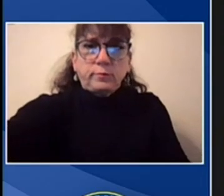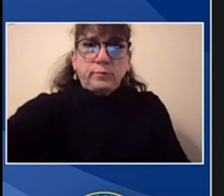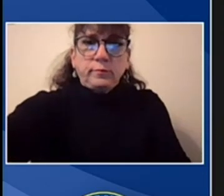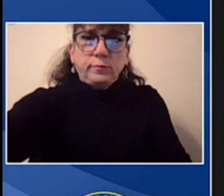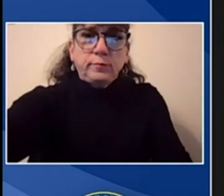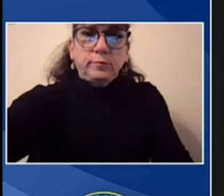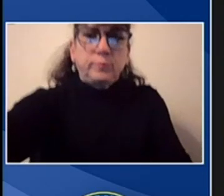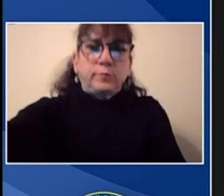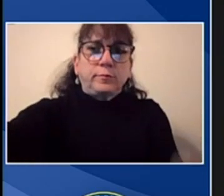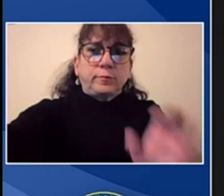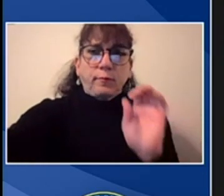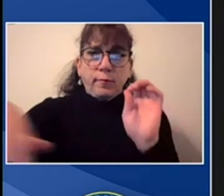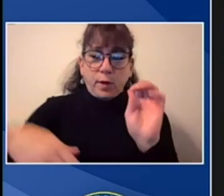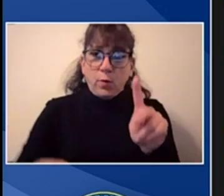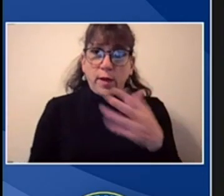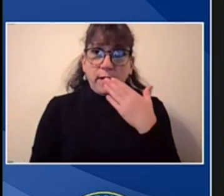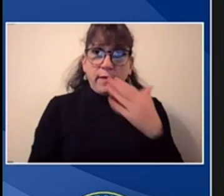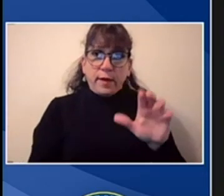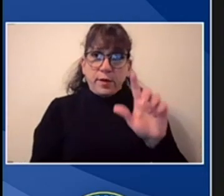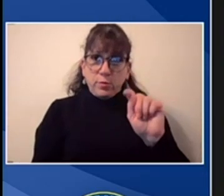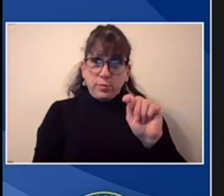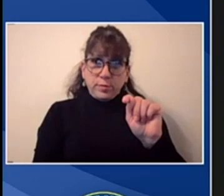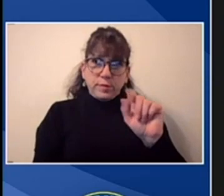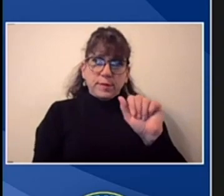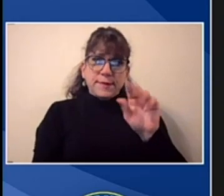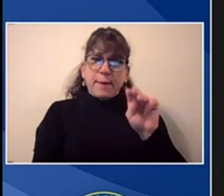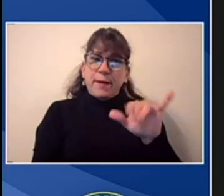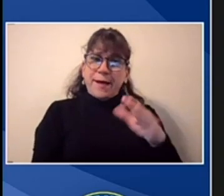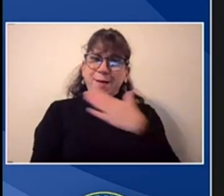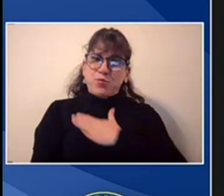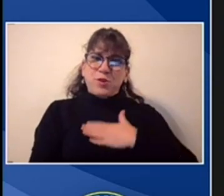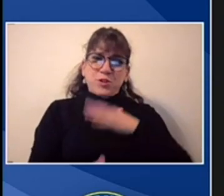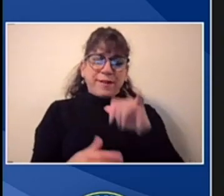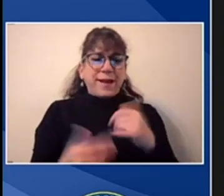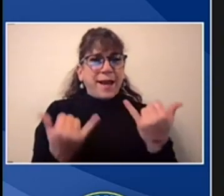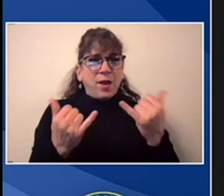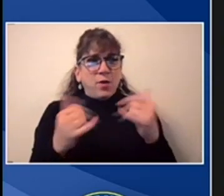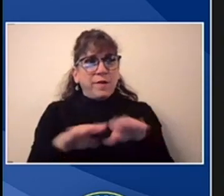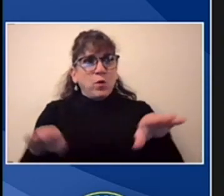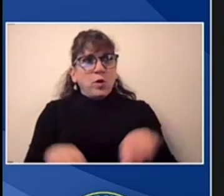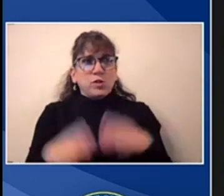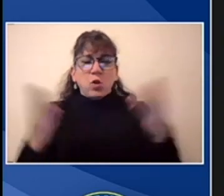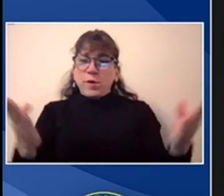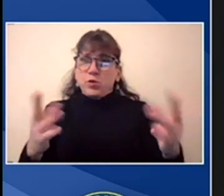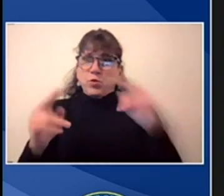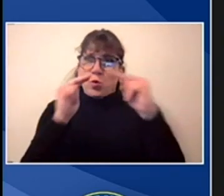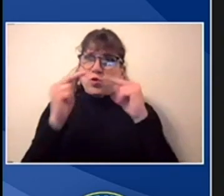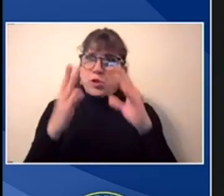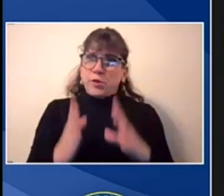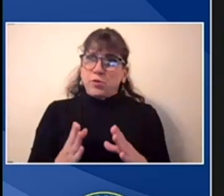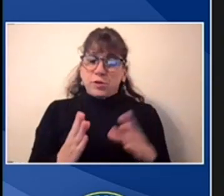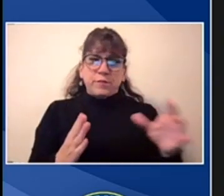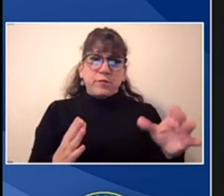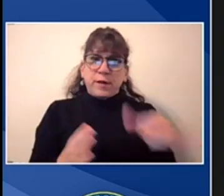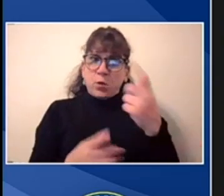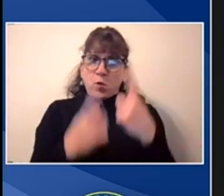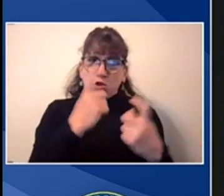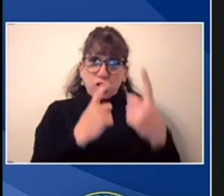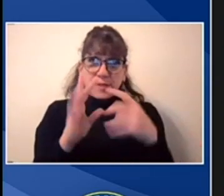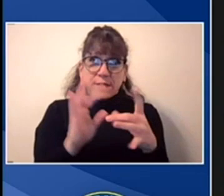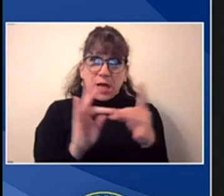Okay, thank you, Tammy, appreciate it. So let's open the floor up to the negotiators for questions,